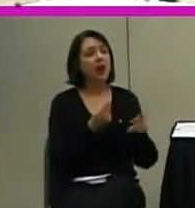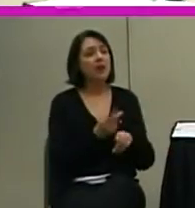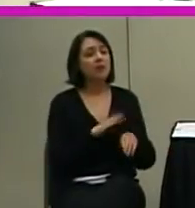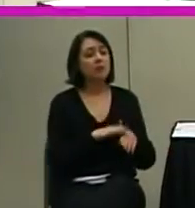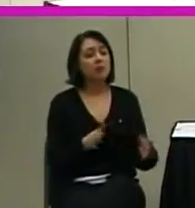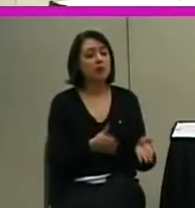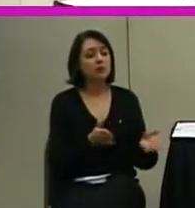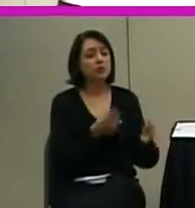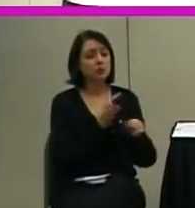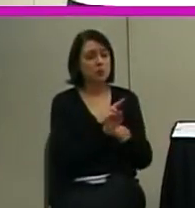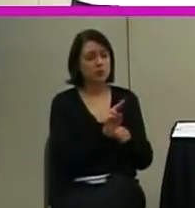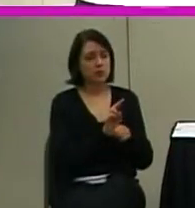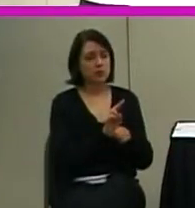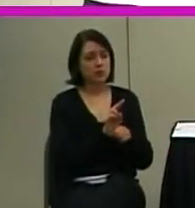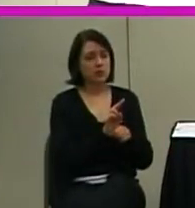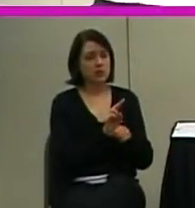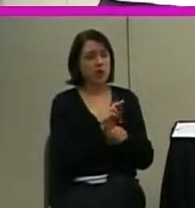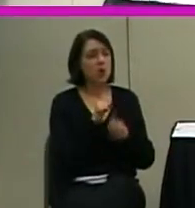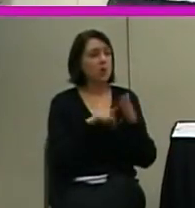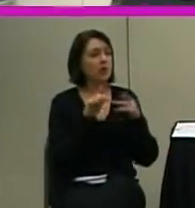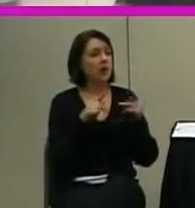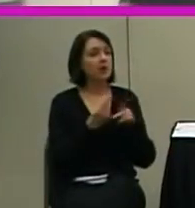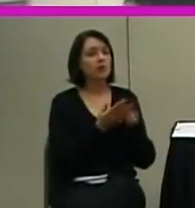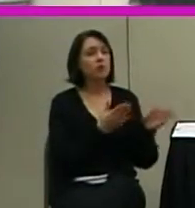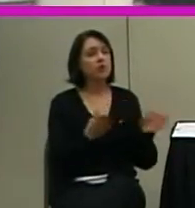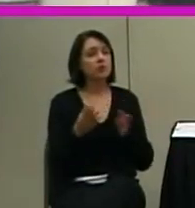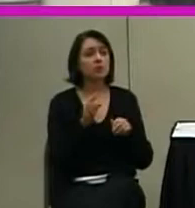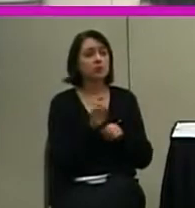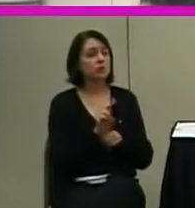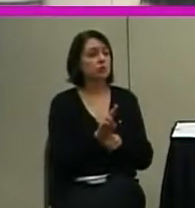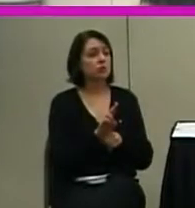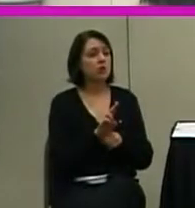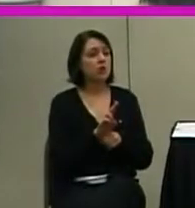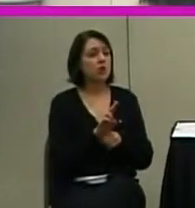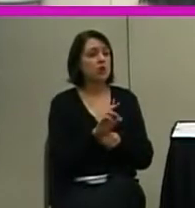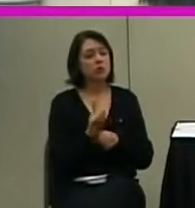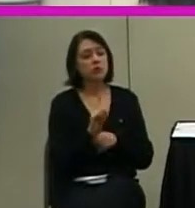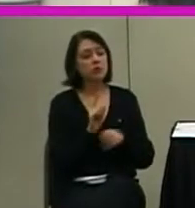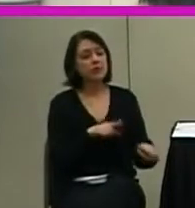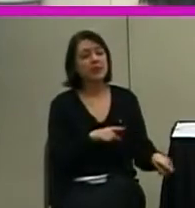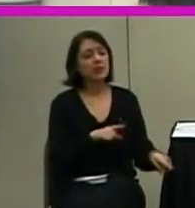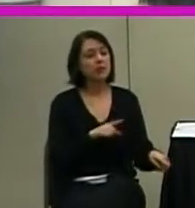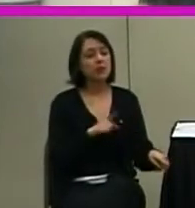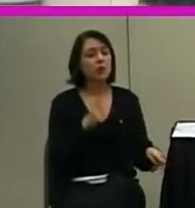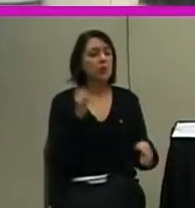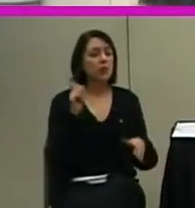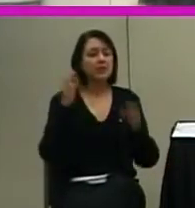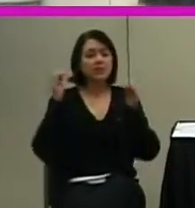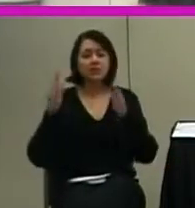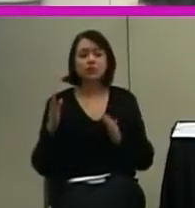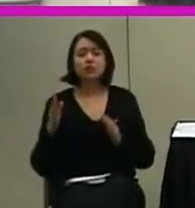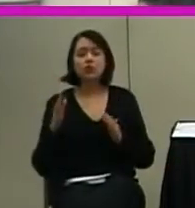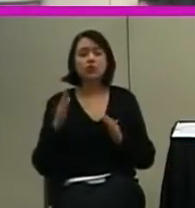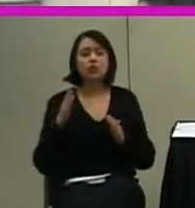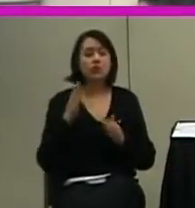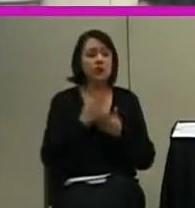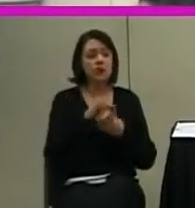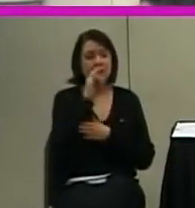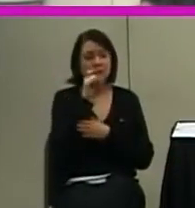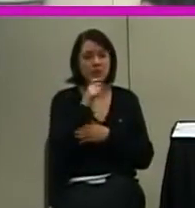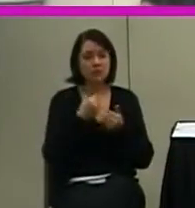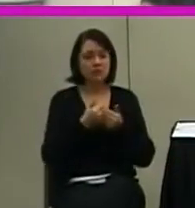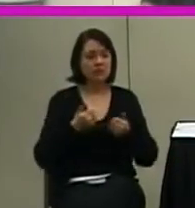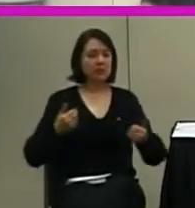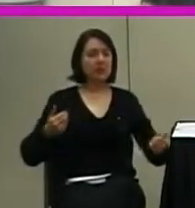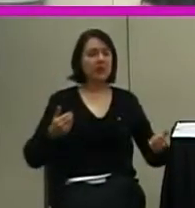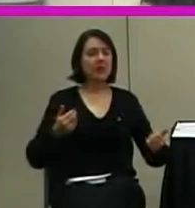need to use? What kinds of arrangements will you need to use? Where should they be? Where should teachers be? What are there kids that you should kind of try to keep them away from?